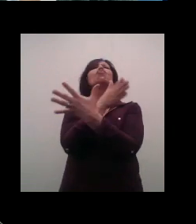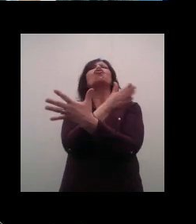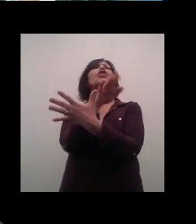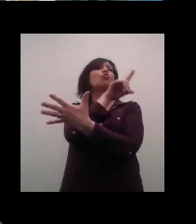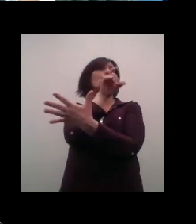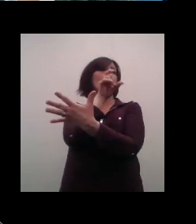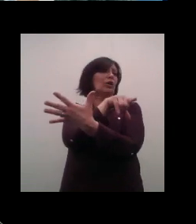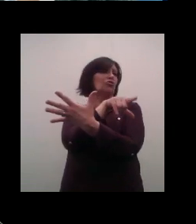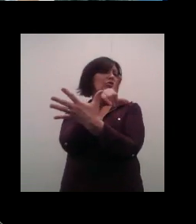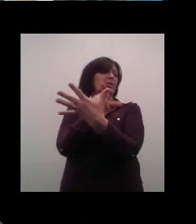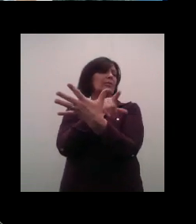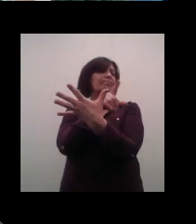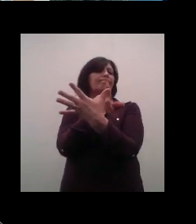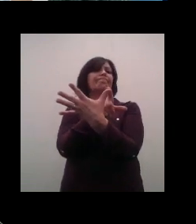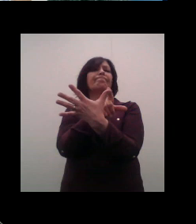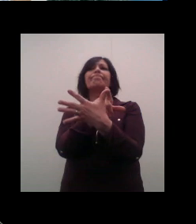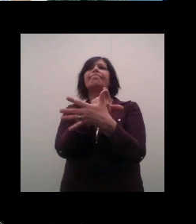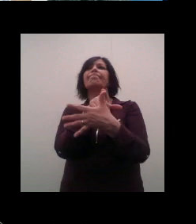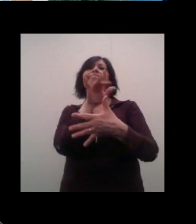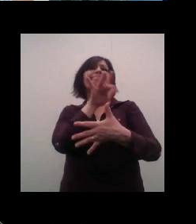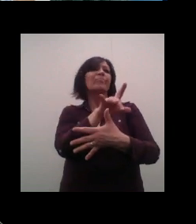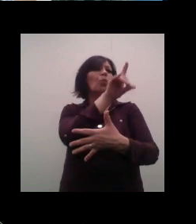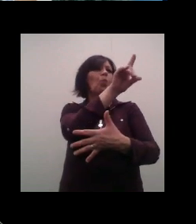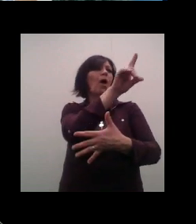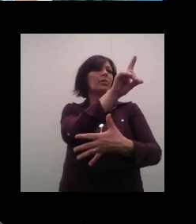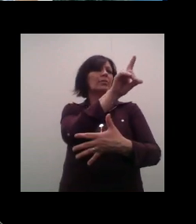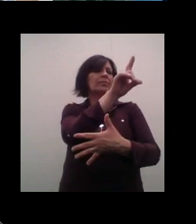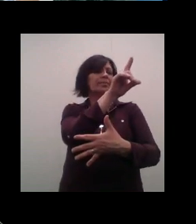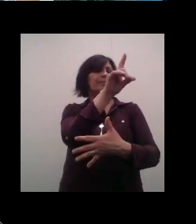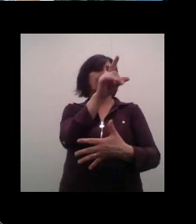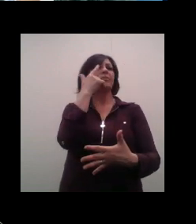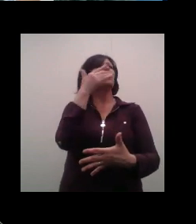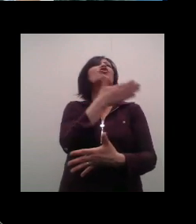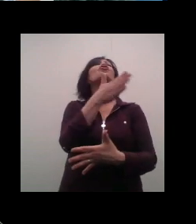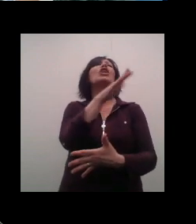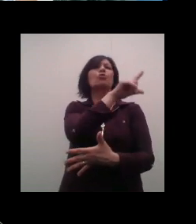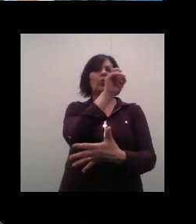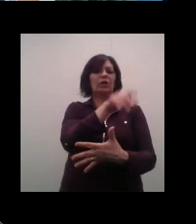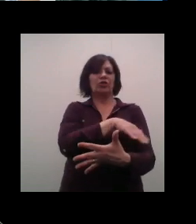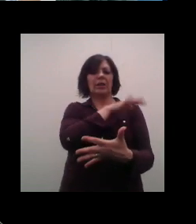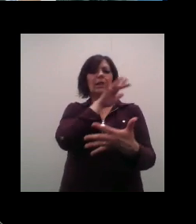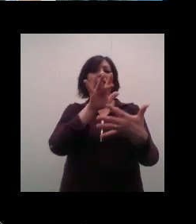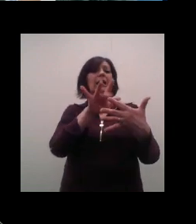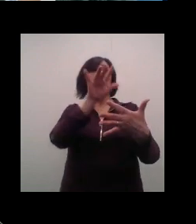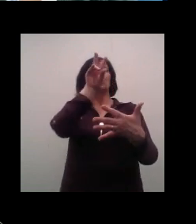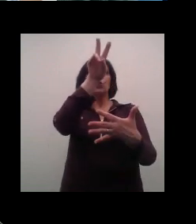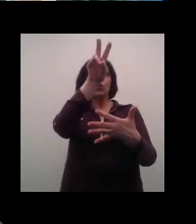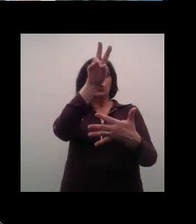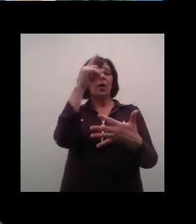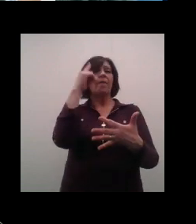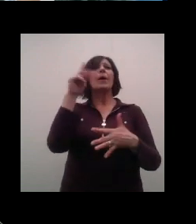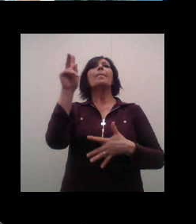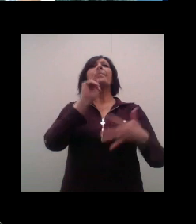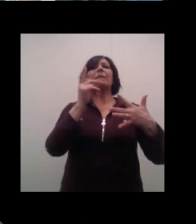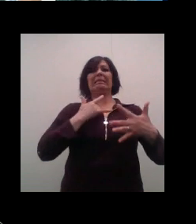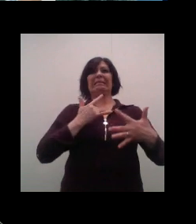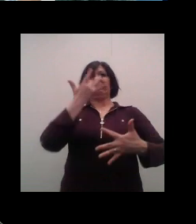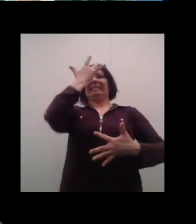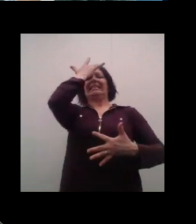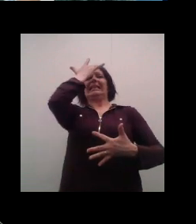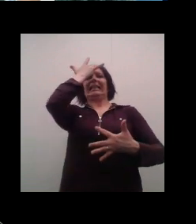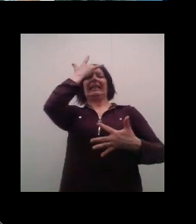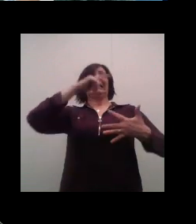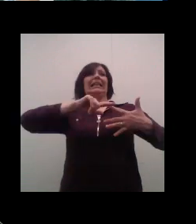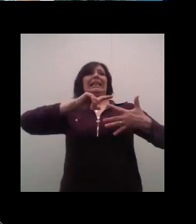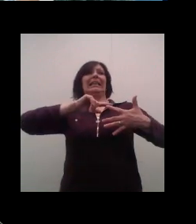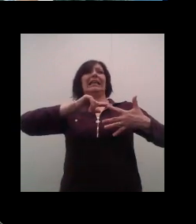questions from the public, not necessarily for testing, but just general COVID-19 questions. Option 2 is for people who are ill with